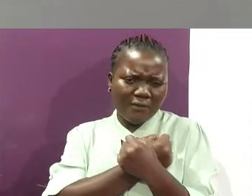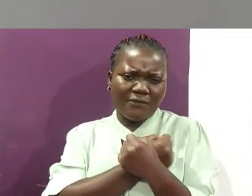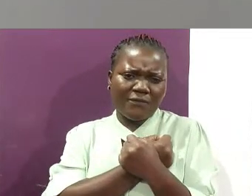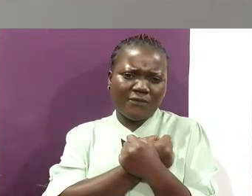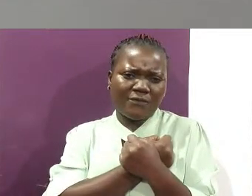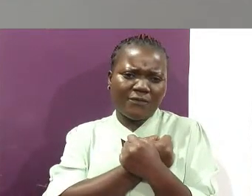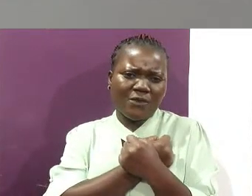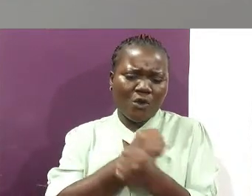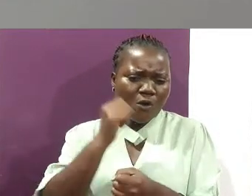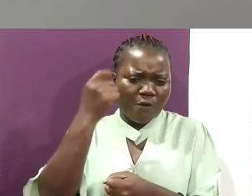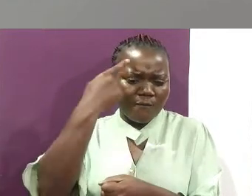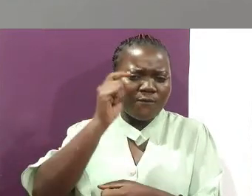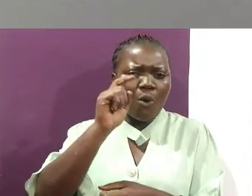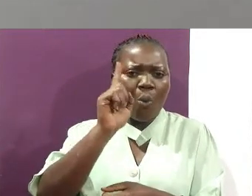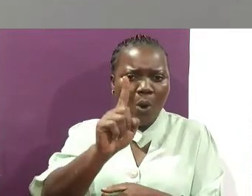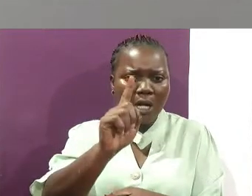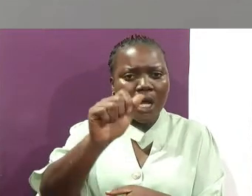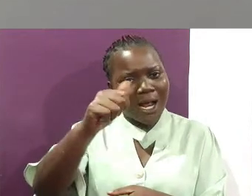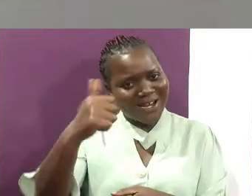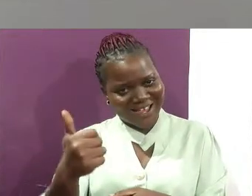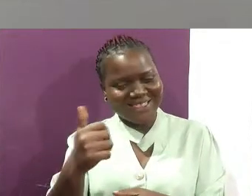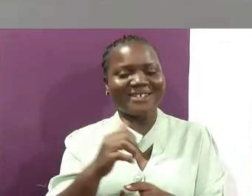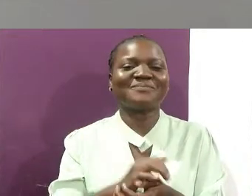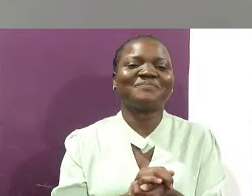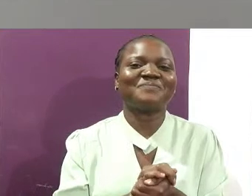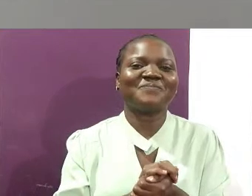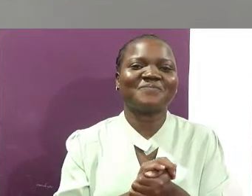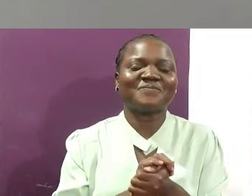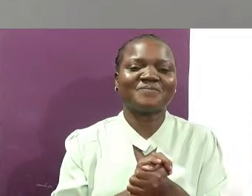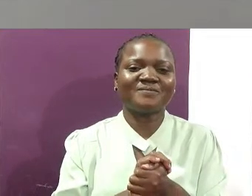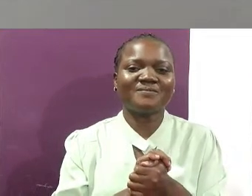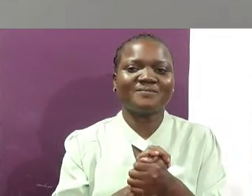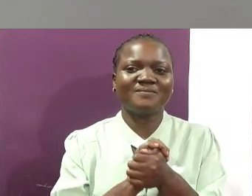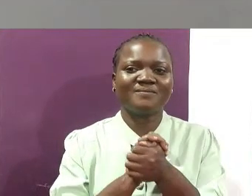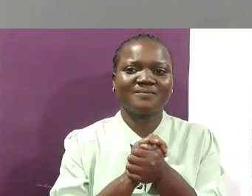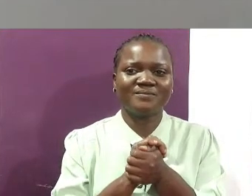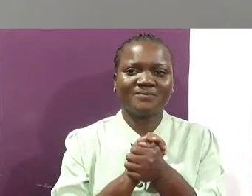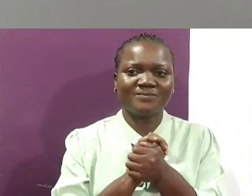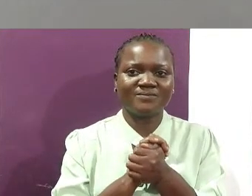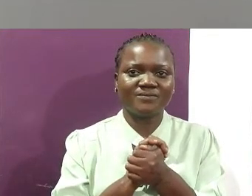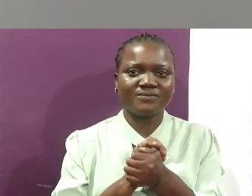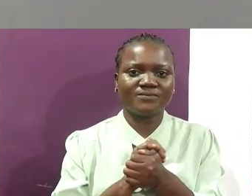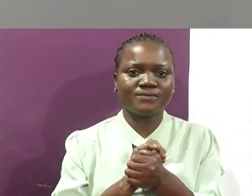In verses 44 and 45, they tell us that when a need arose, the brethren